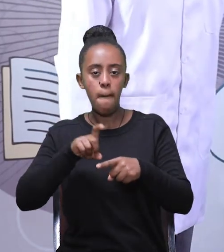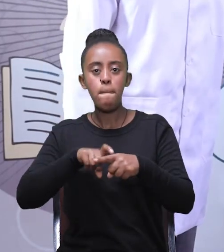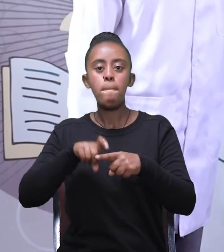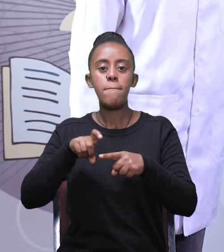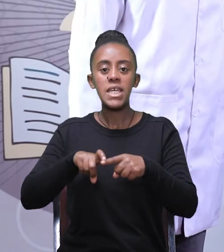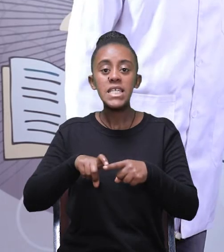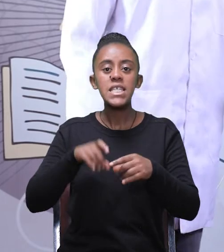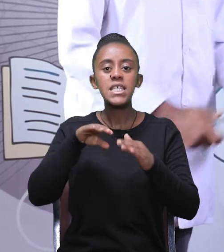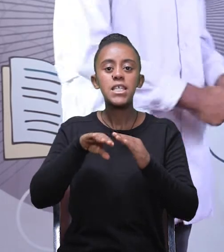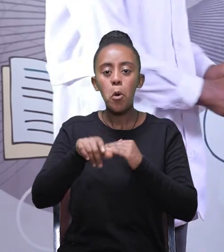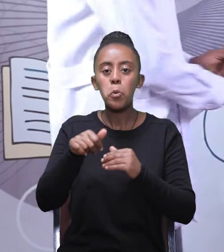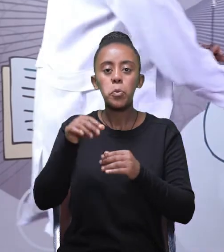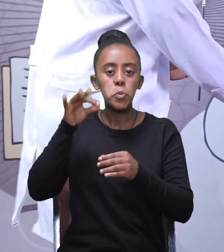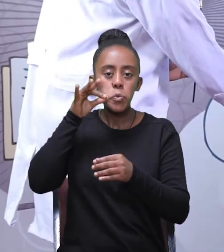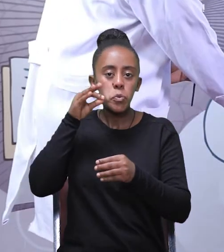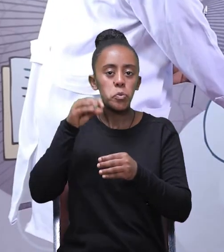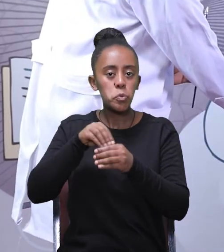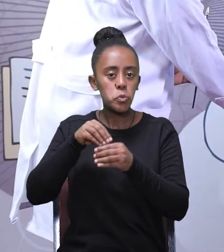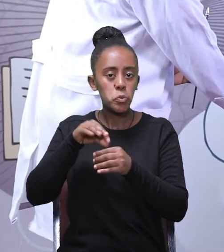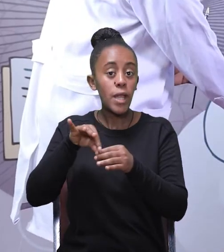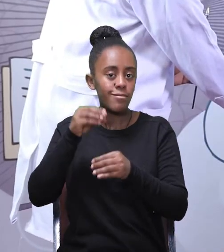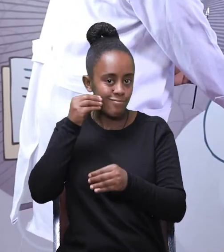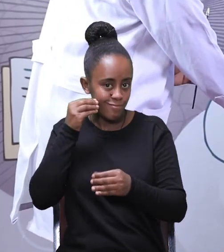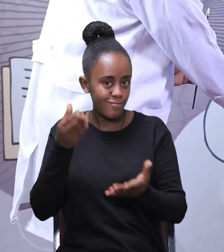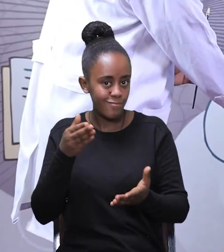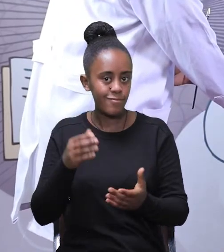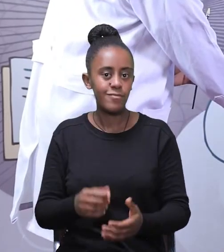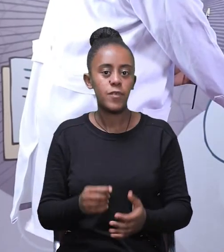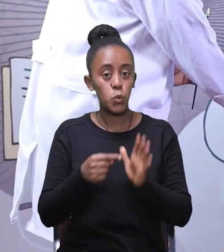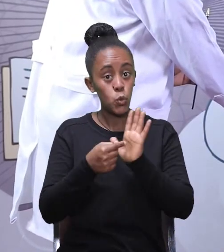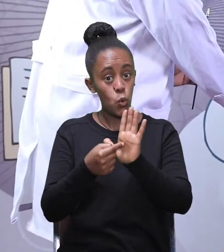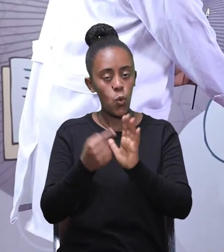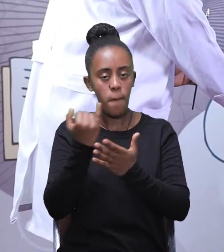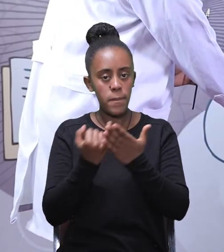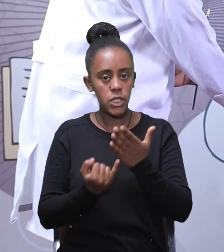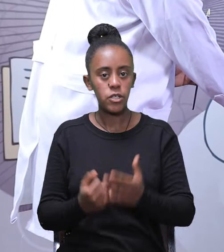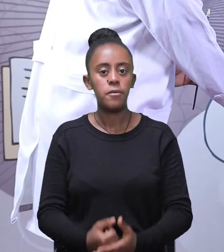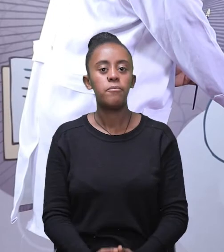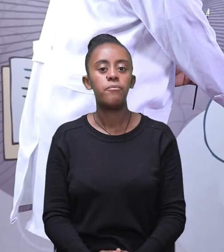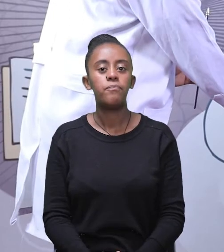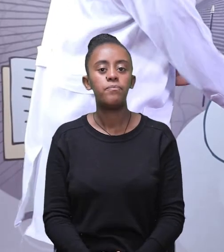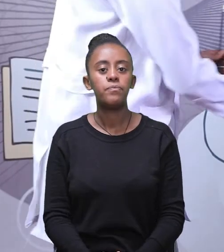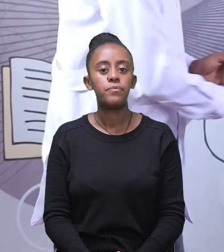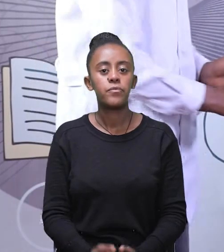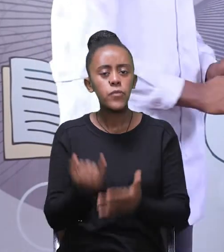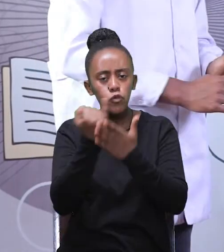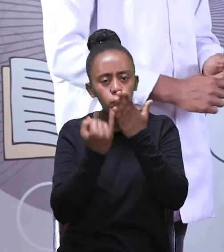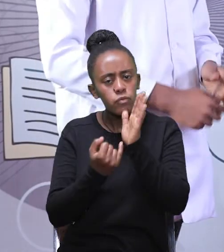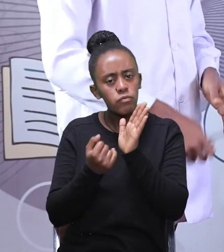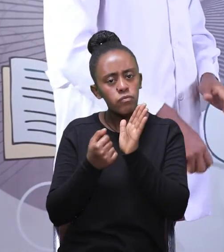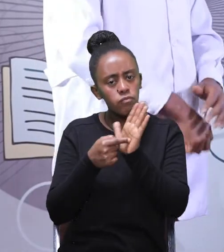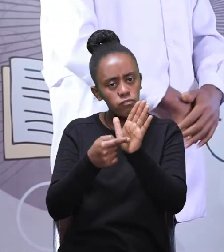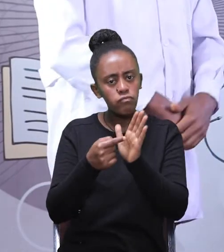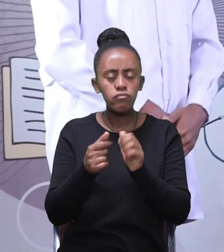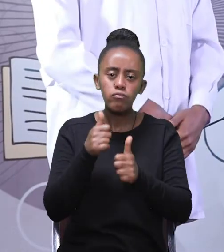the beans in the kitchen. Let me show you the picture. After that, you have to tell me which picture